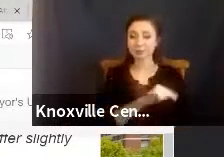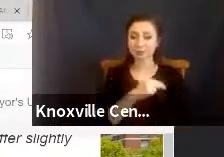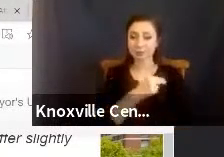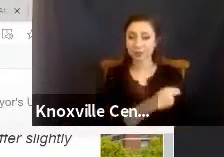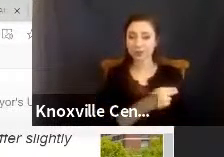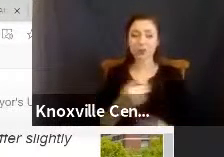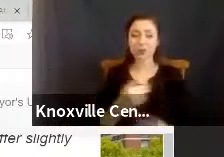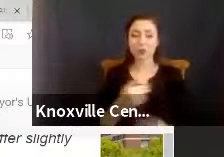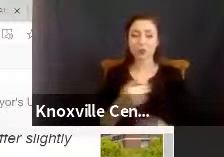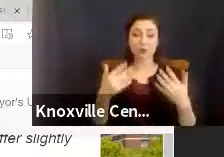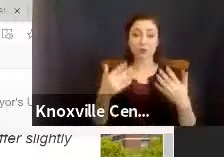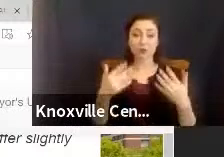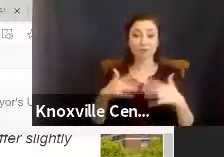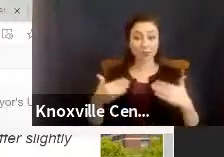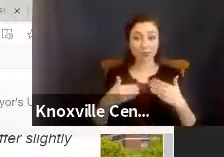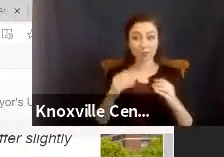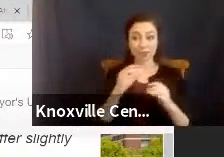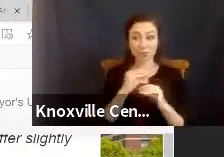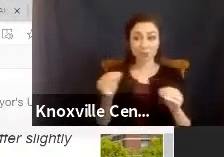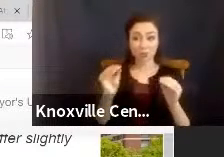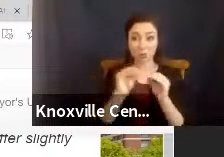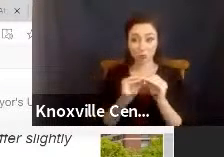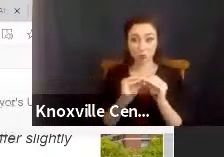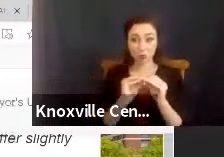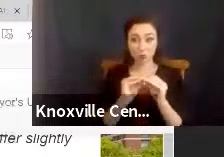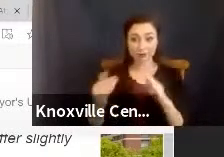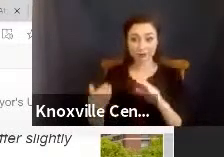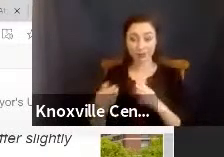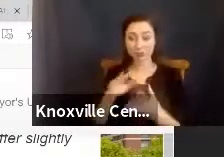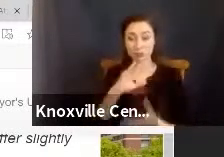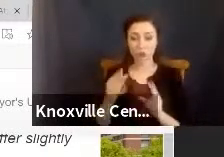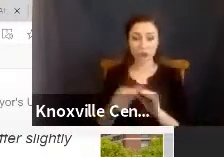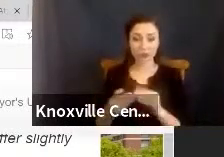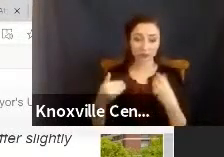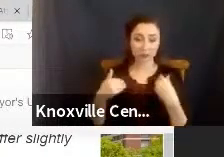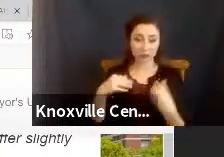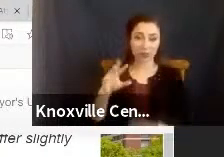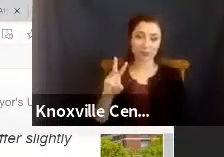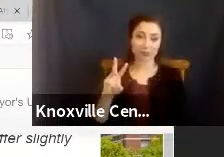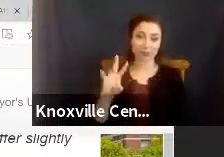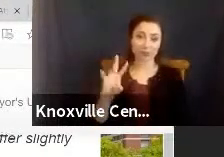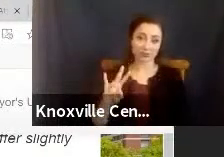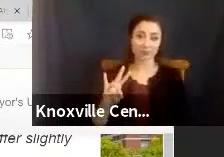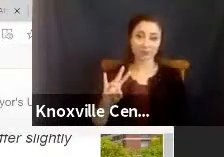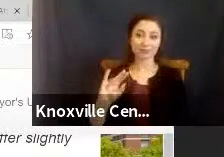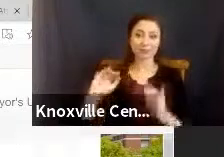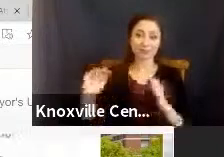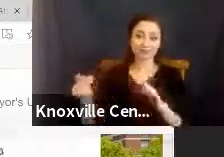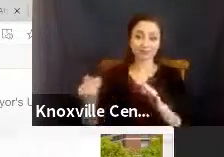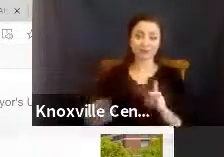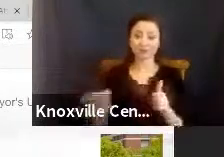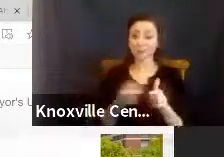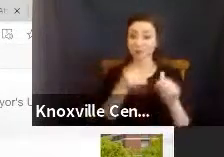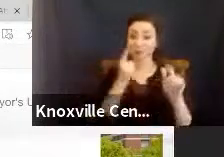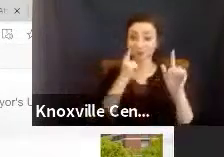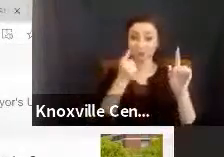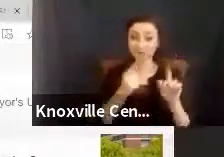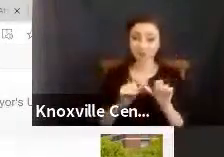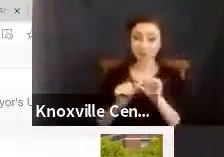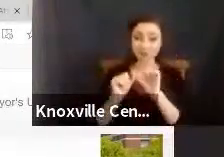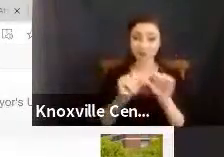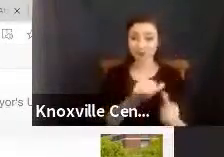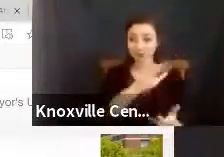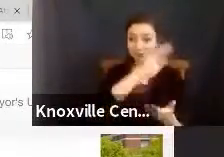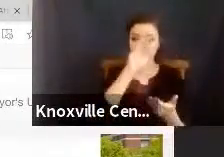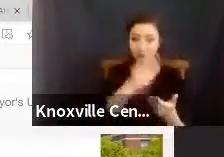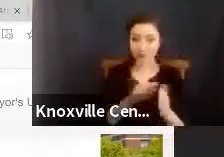any further deaths to report today, so we're keeping our total of 67. So our first benchmark, sustained reduction